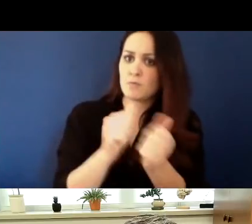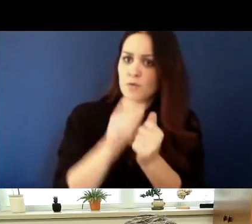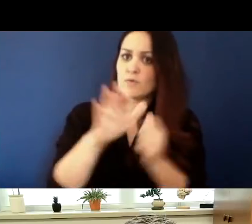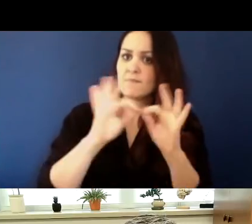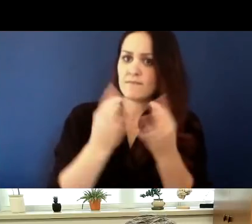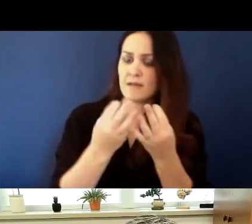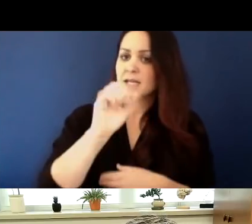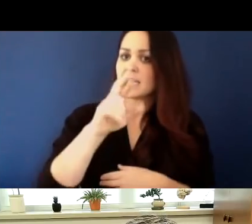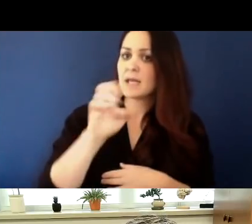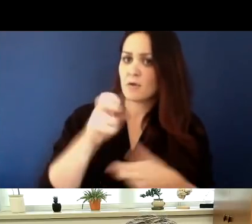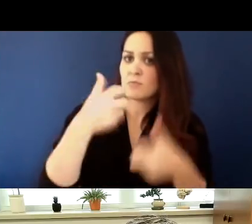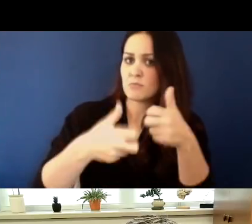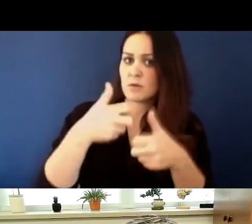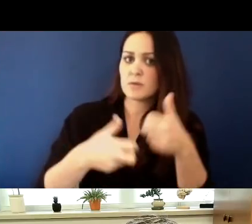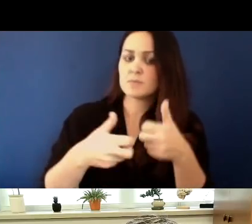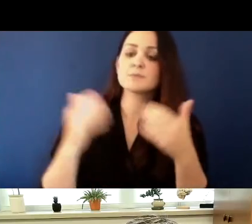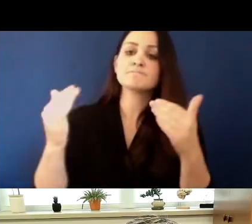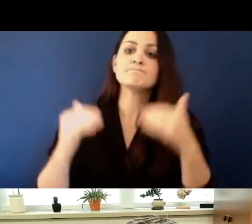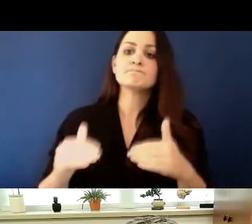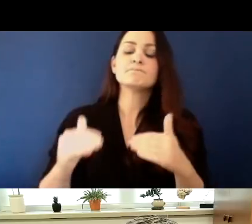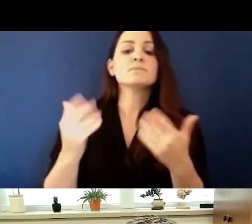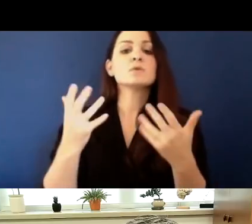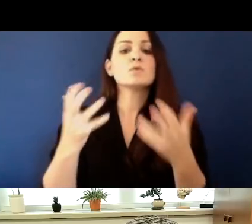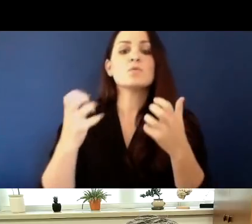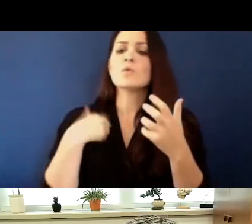Second, we want to continue remote work arrangements.